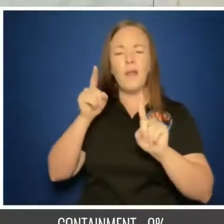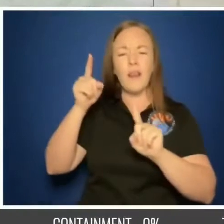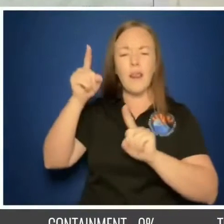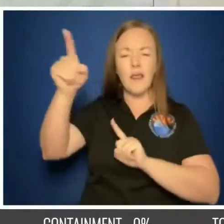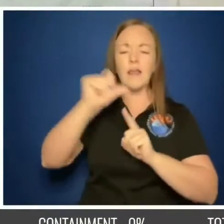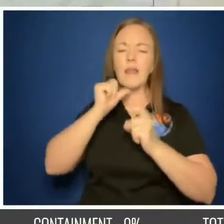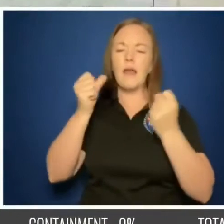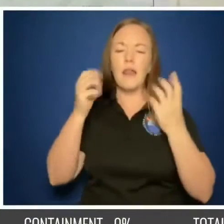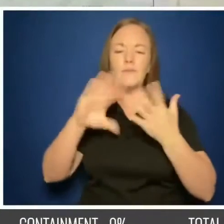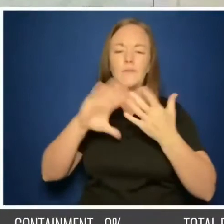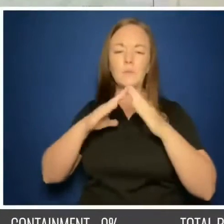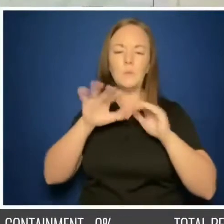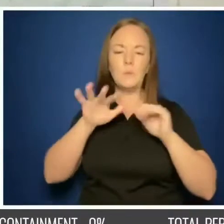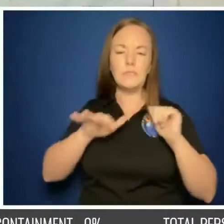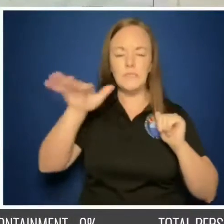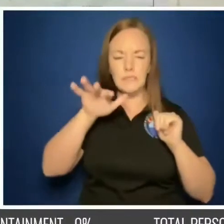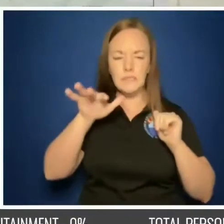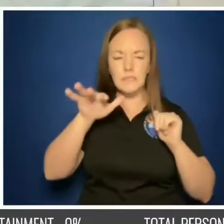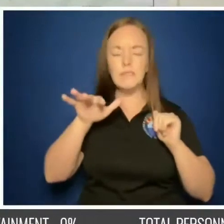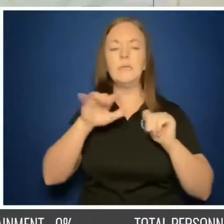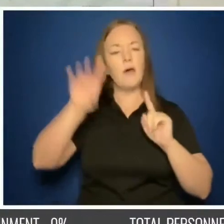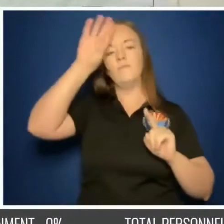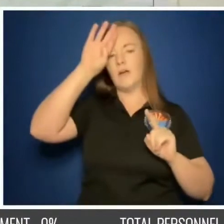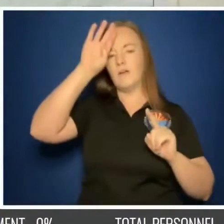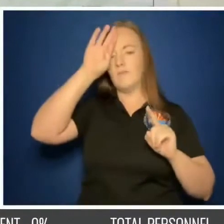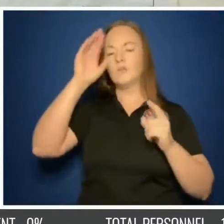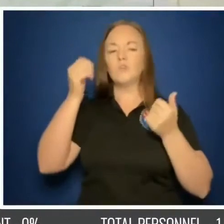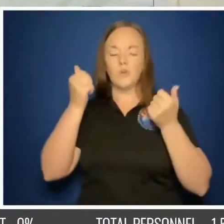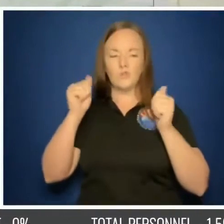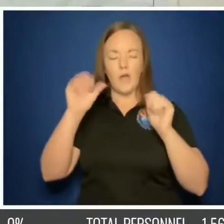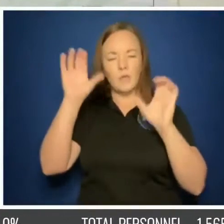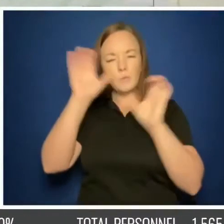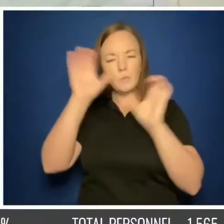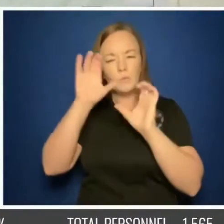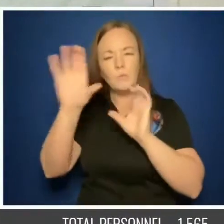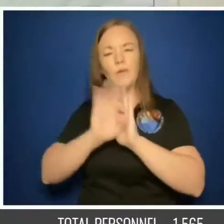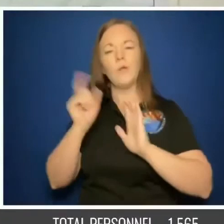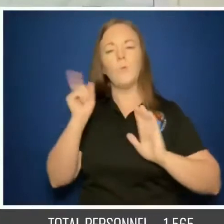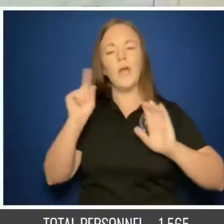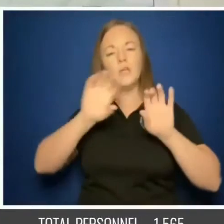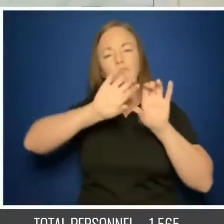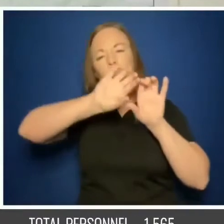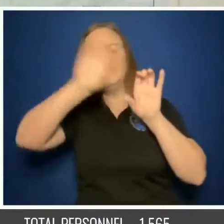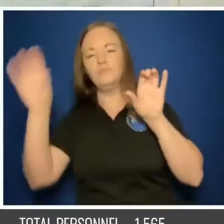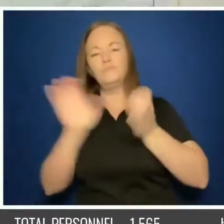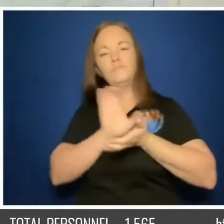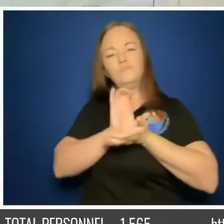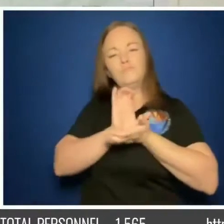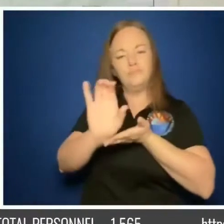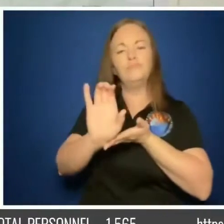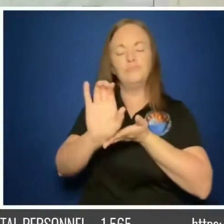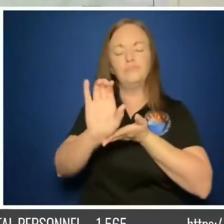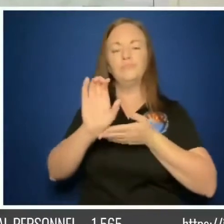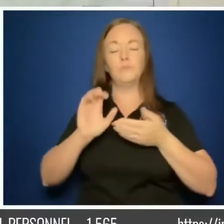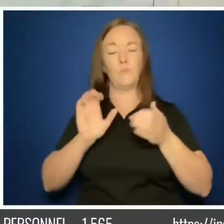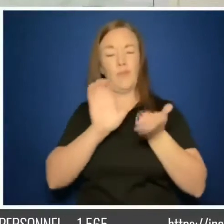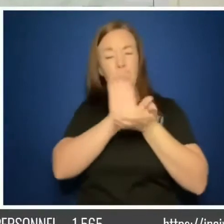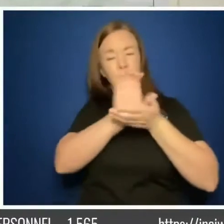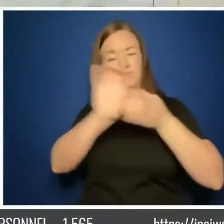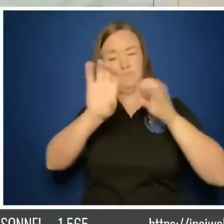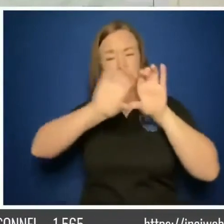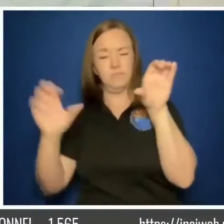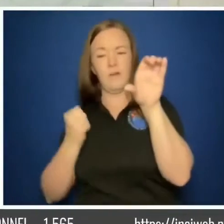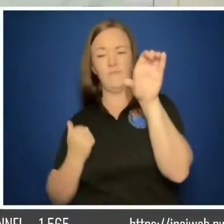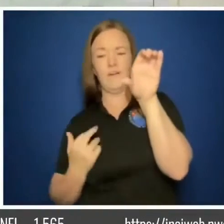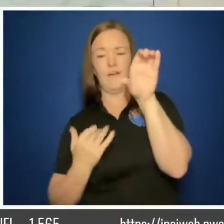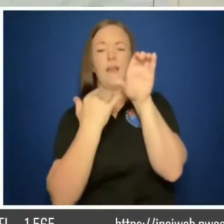at indirect lines that will be coming across the 13 road